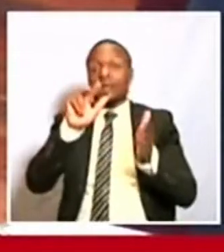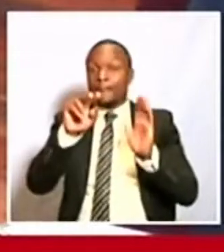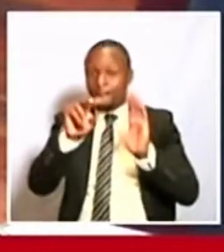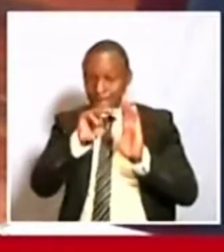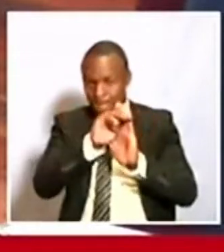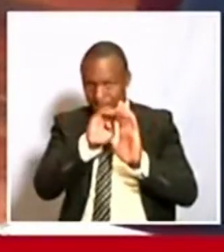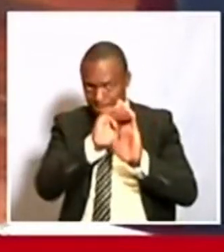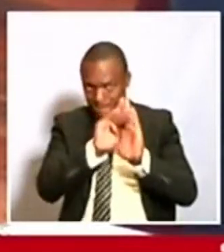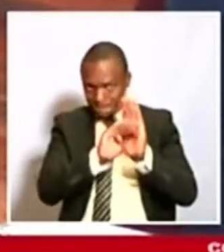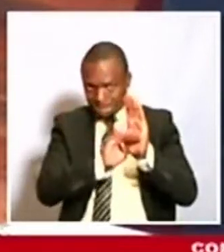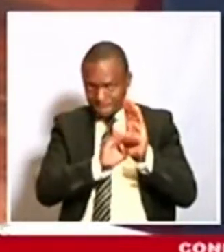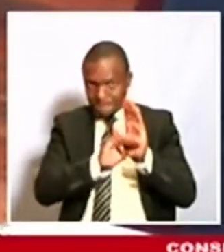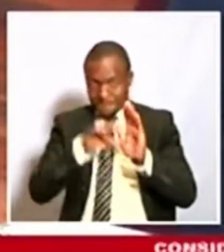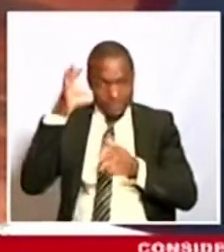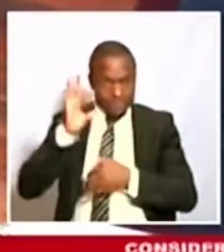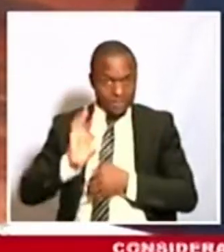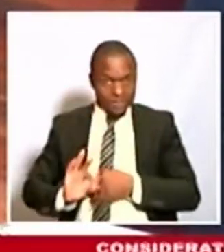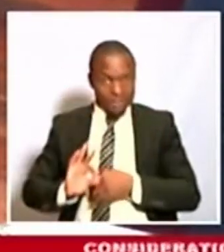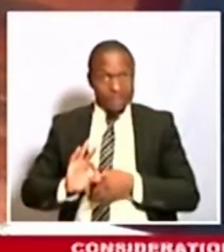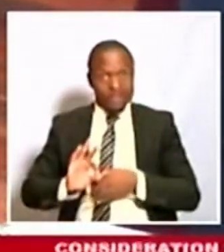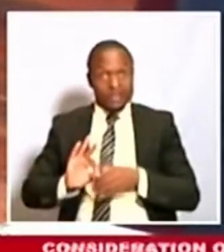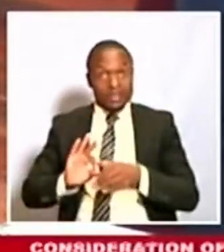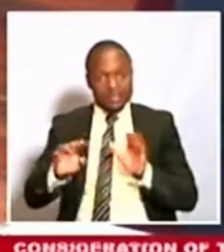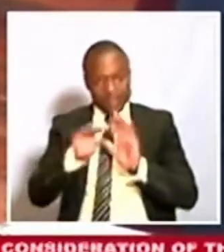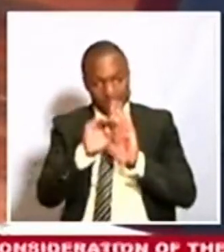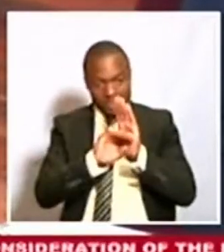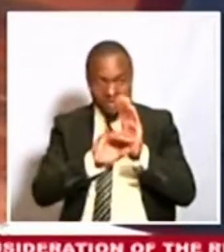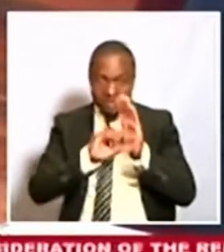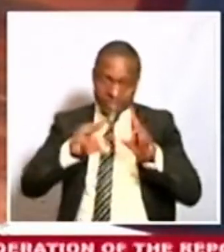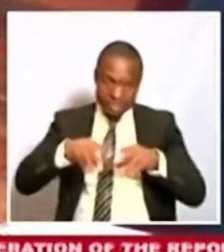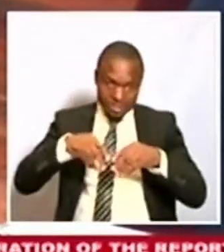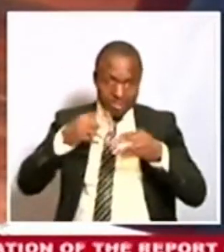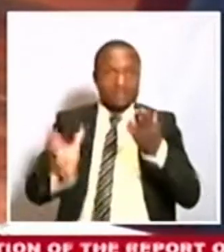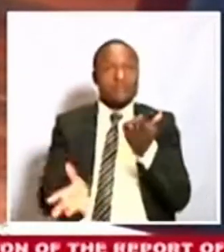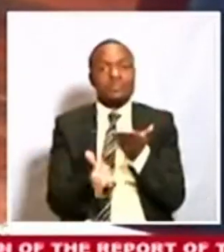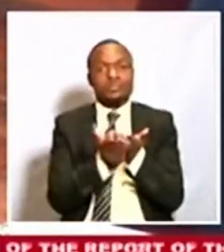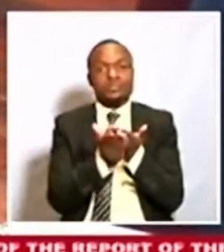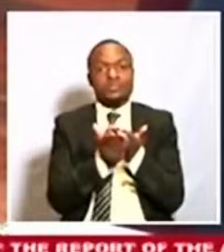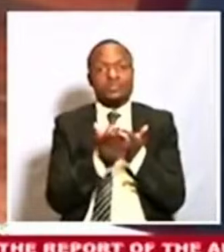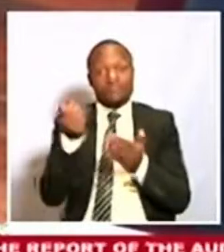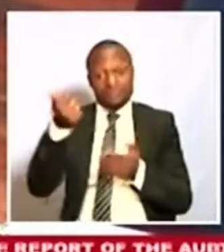The list is availed for verification under Appendix 10.